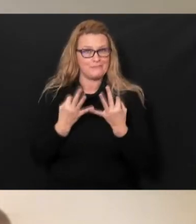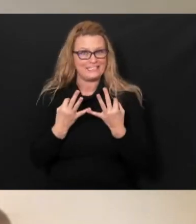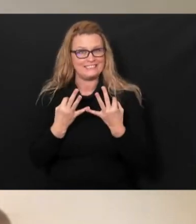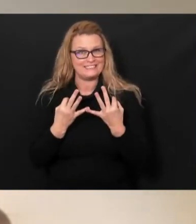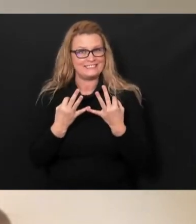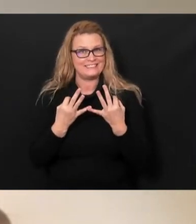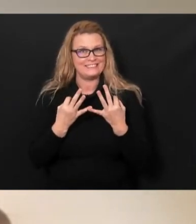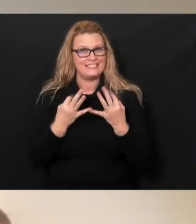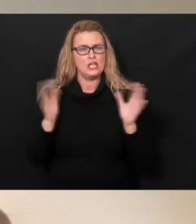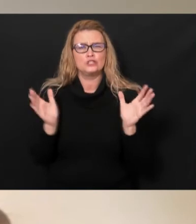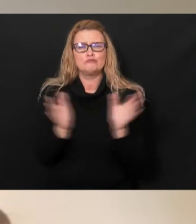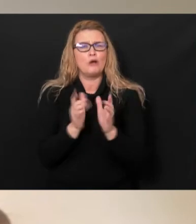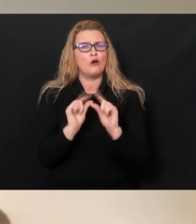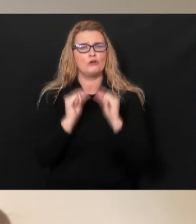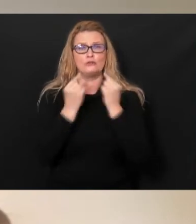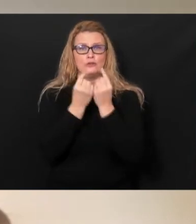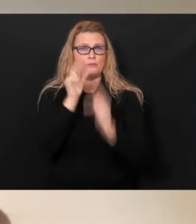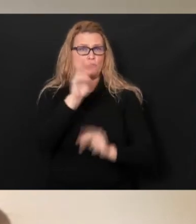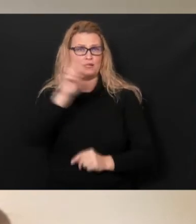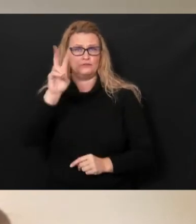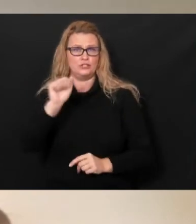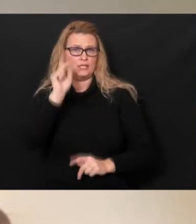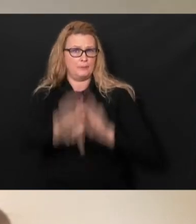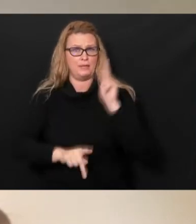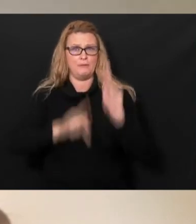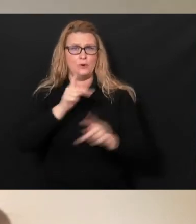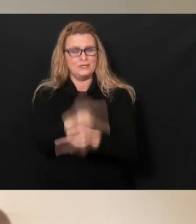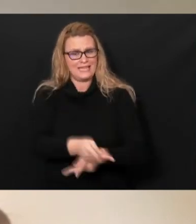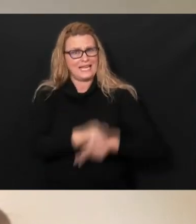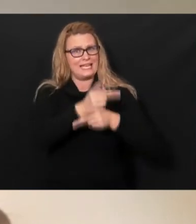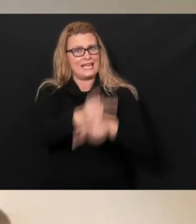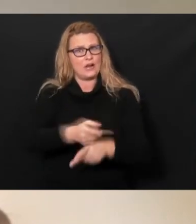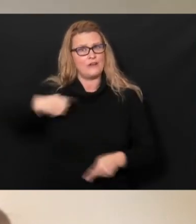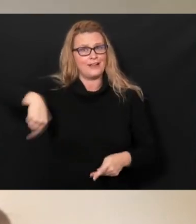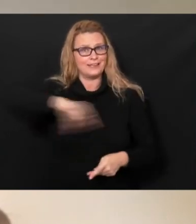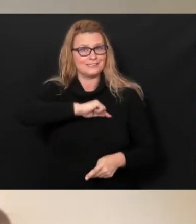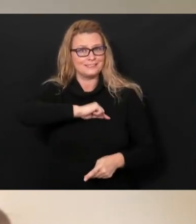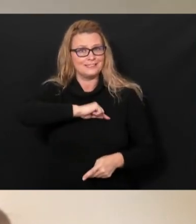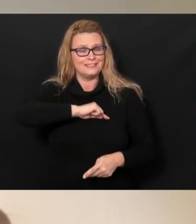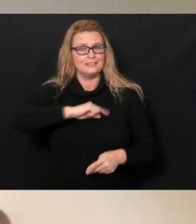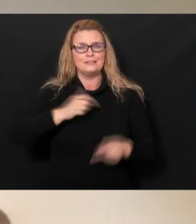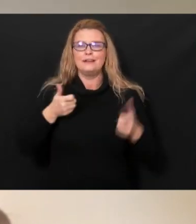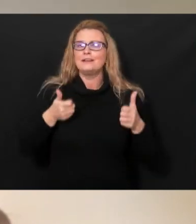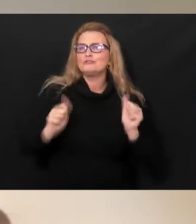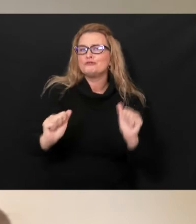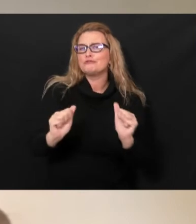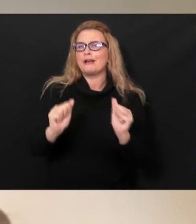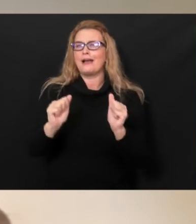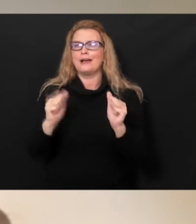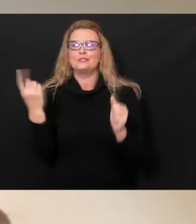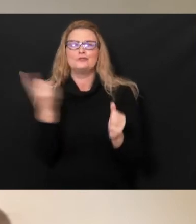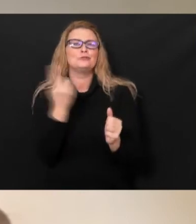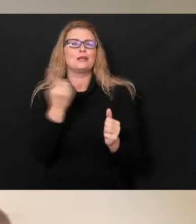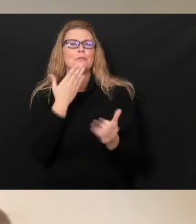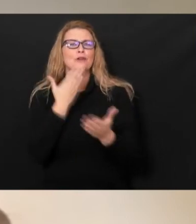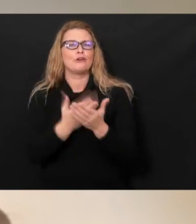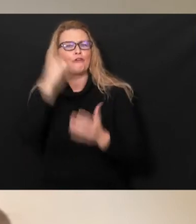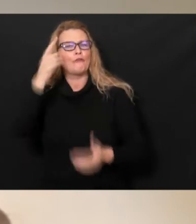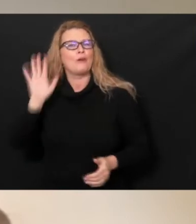Virginians who have taken care of the broader group of us in West Virginia, and try to do something good for